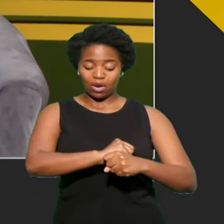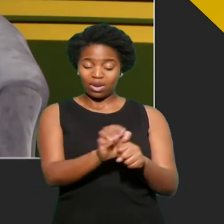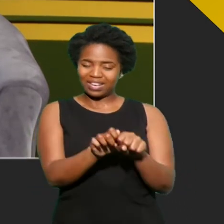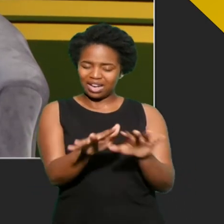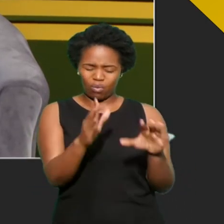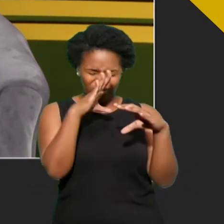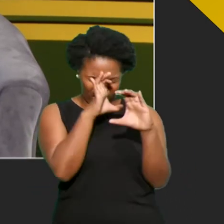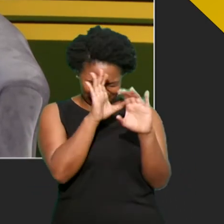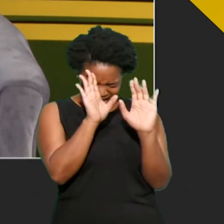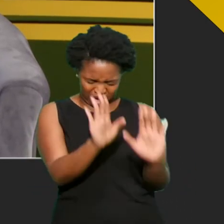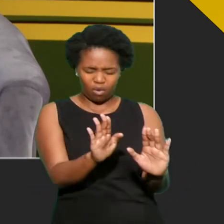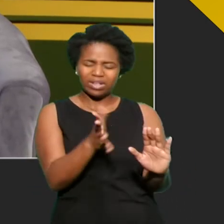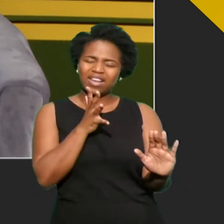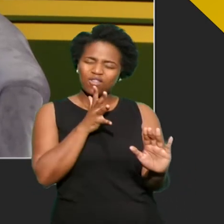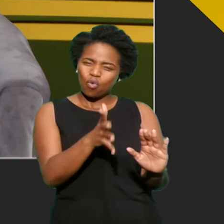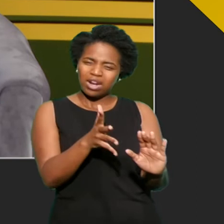right now.